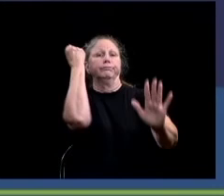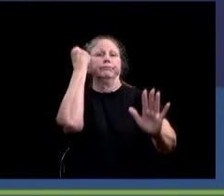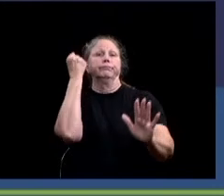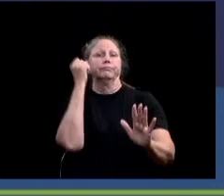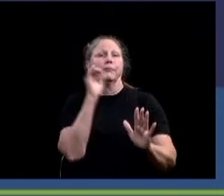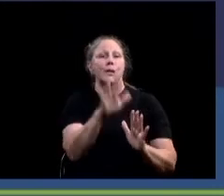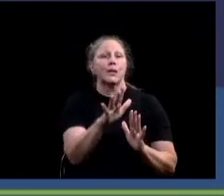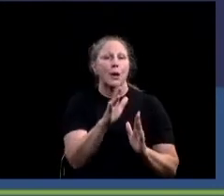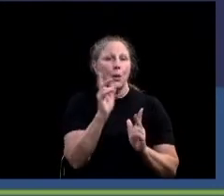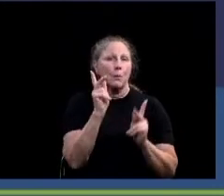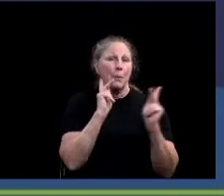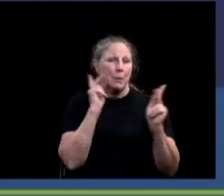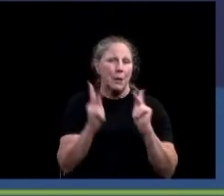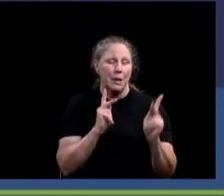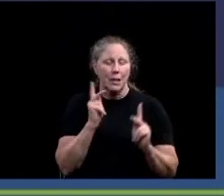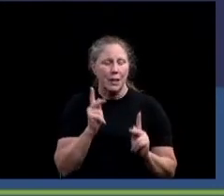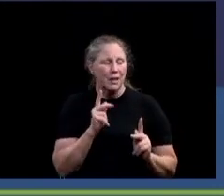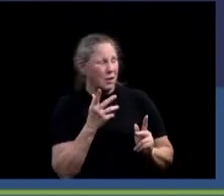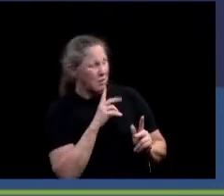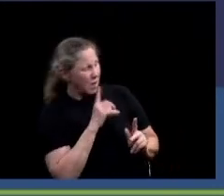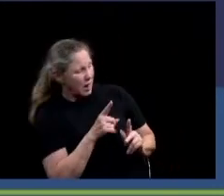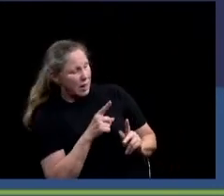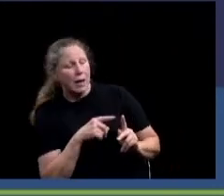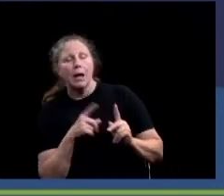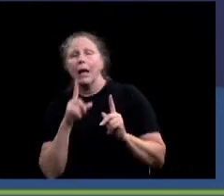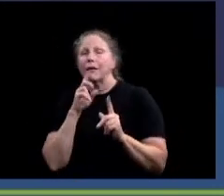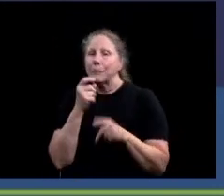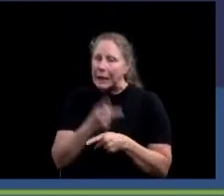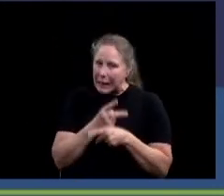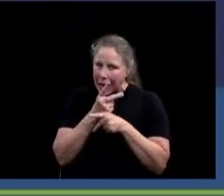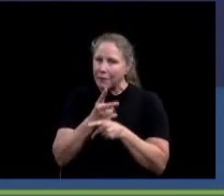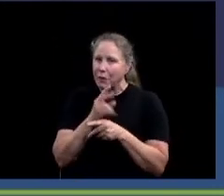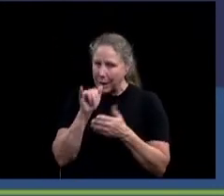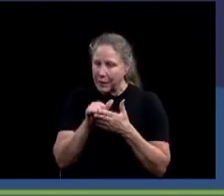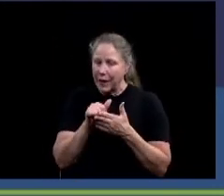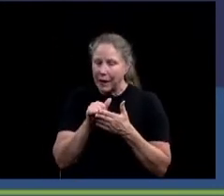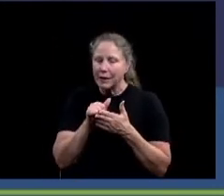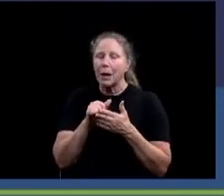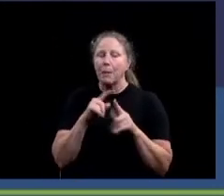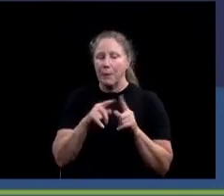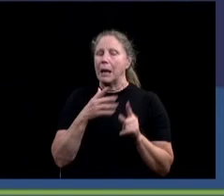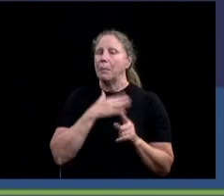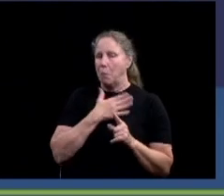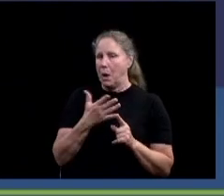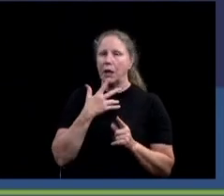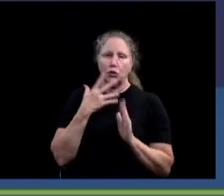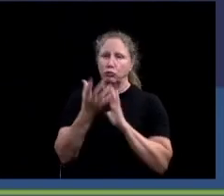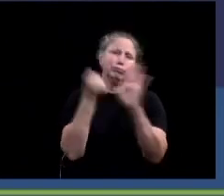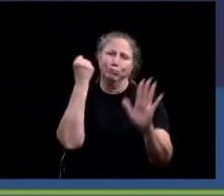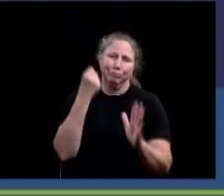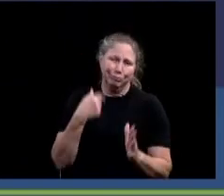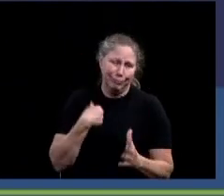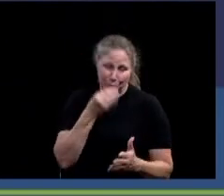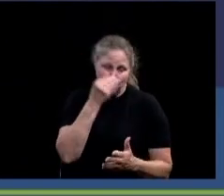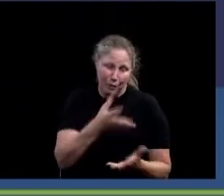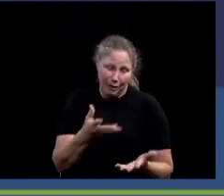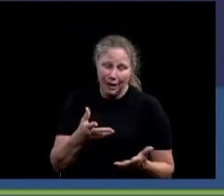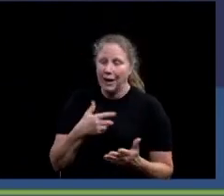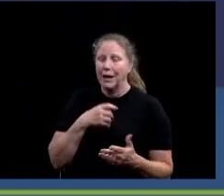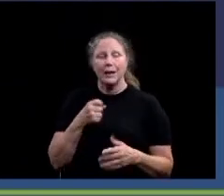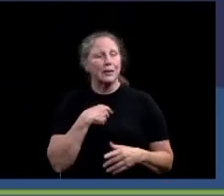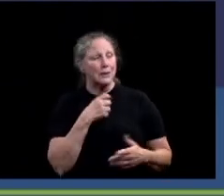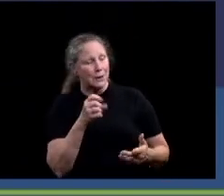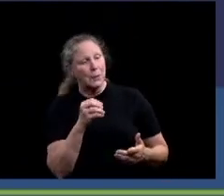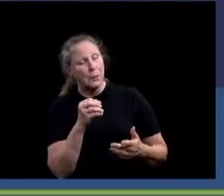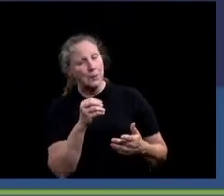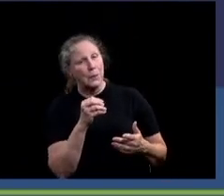a little careful about that. But I'm willing to poach, so we will certainly give it a try. I'm sure with those organizations,